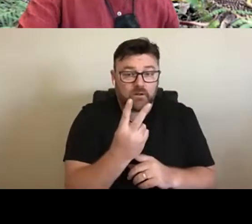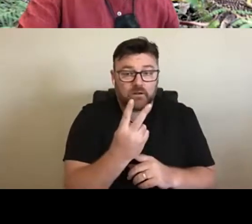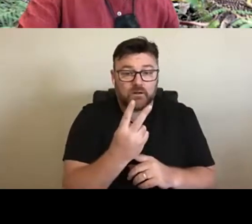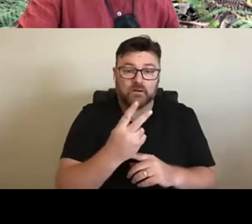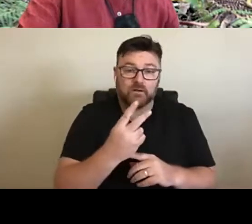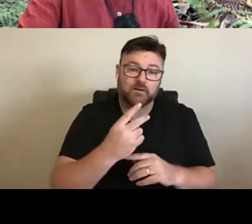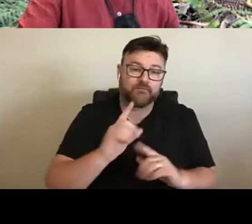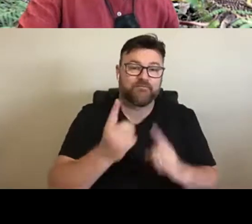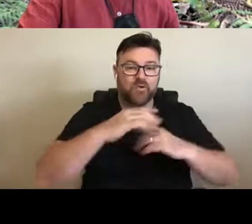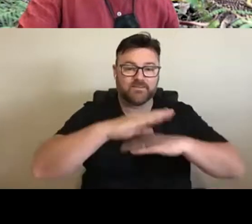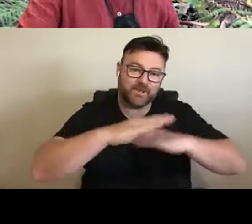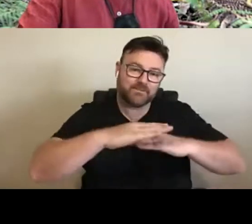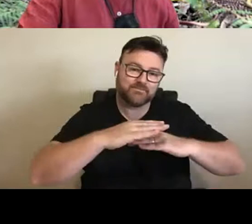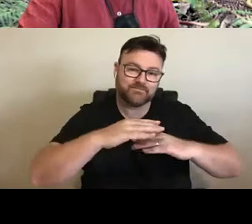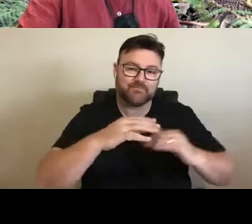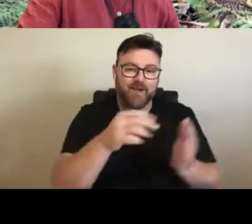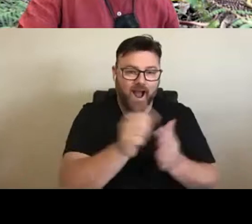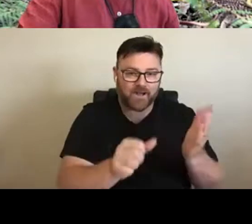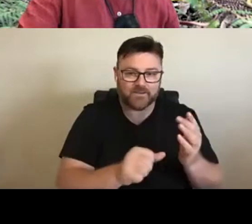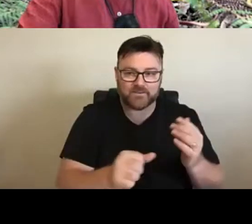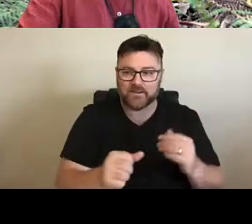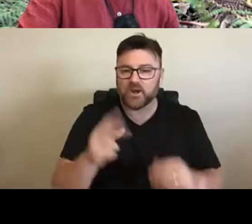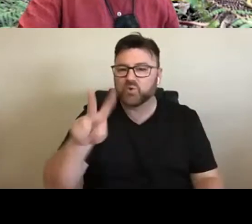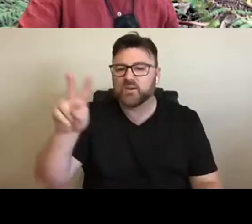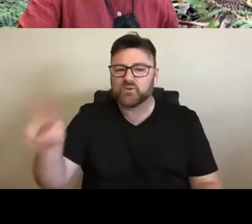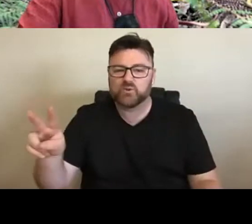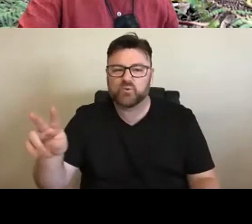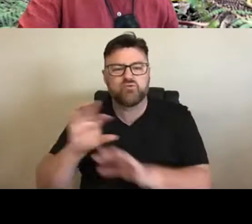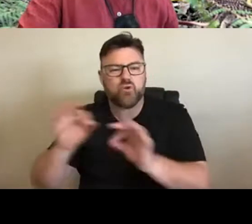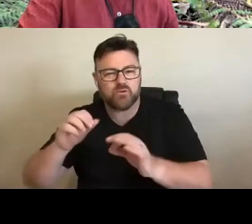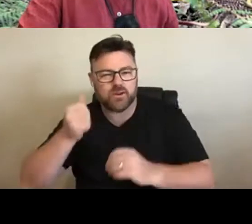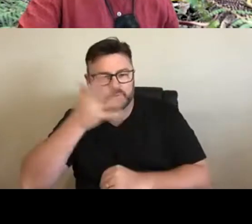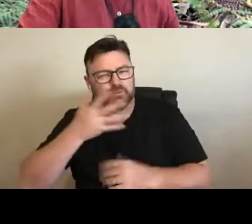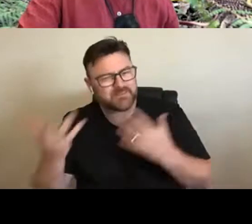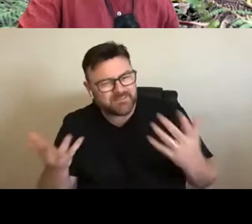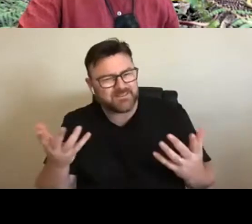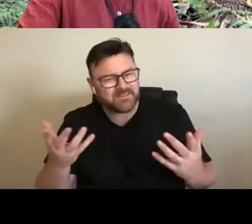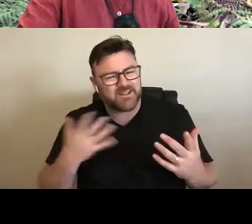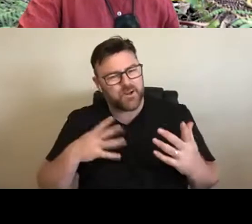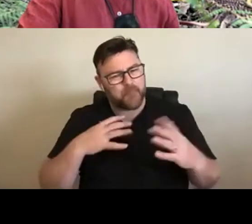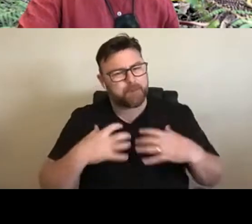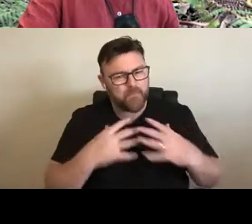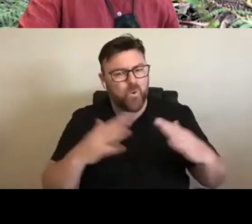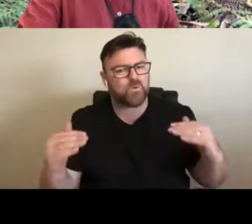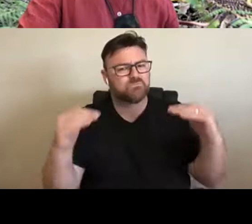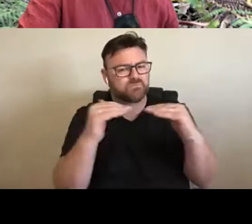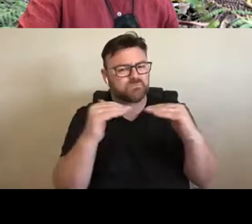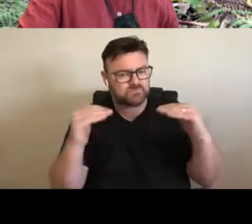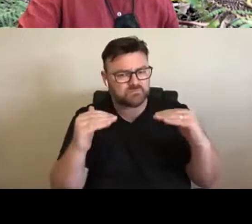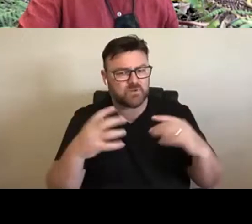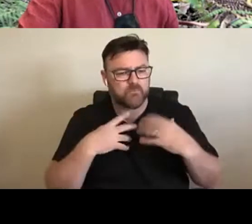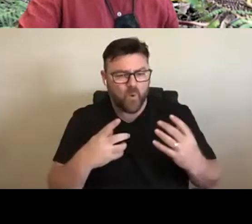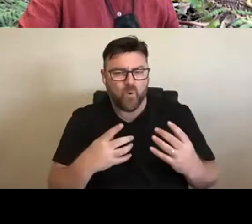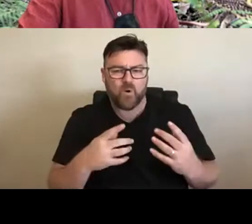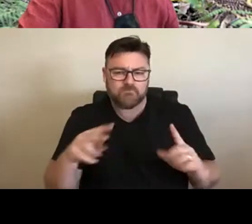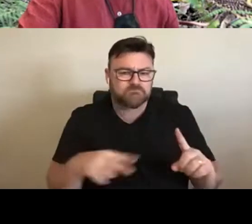equity. So if we have a bit more parity in the conversation space and some professional pairing, mentoring, all that sort